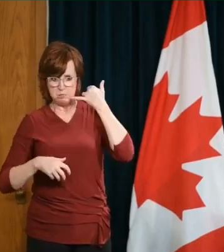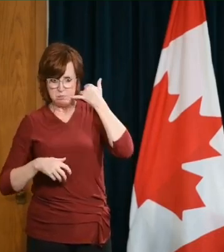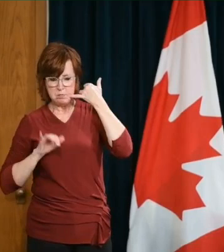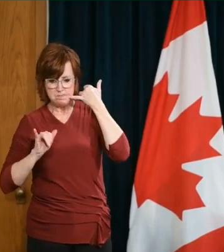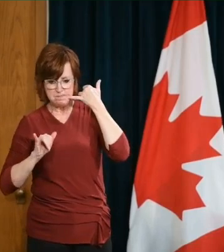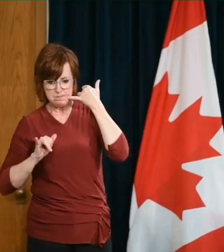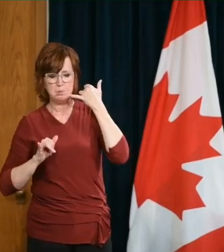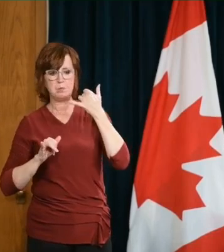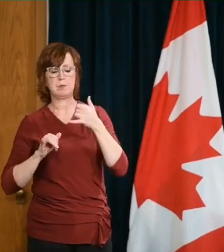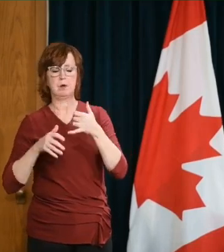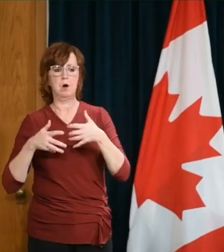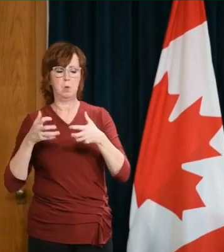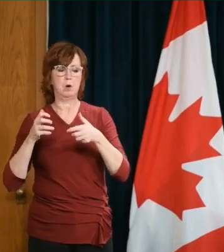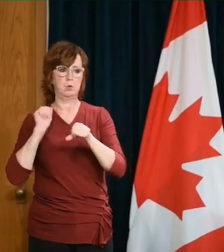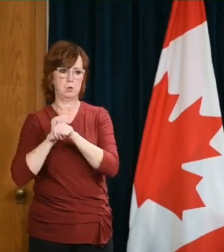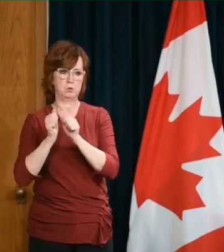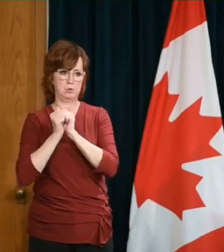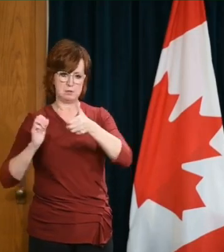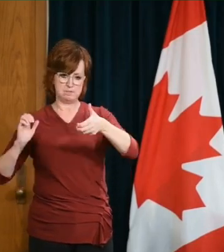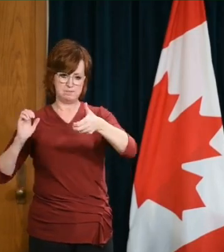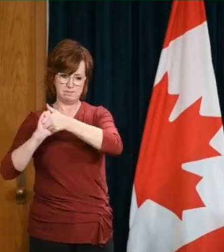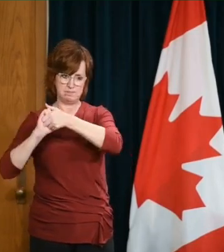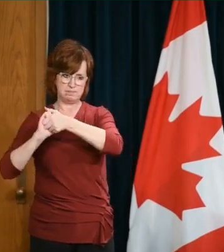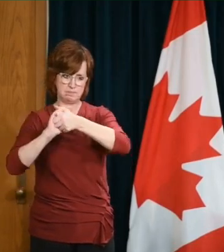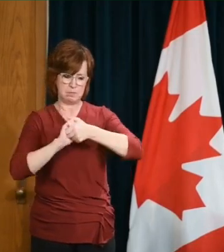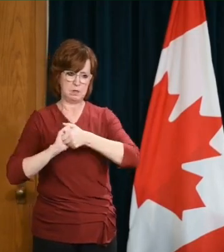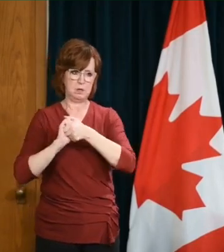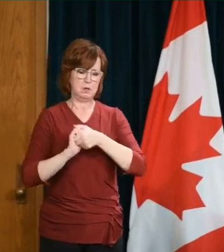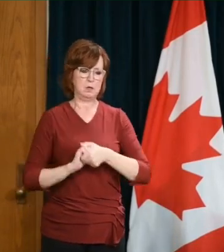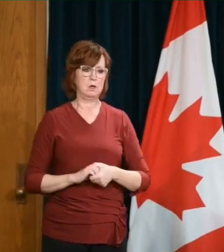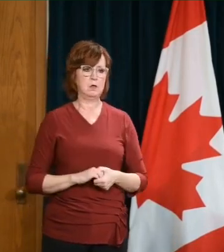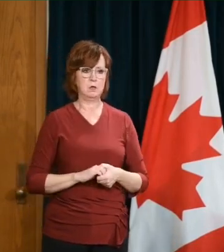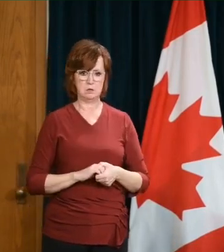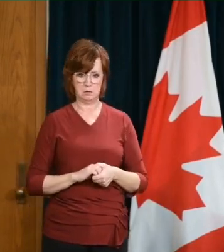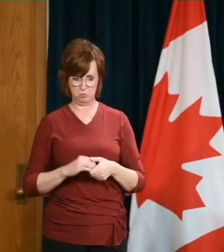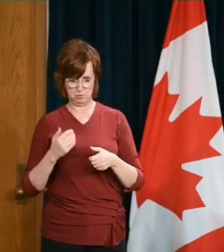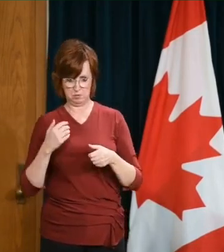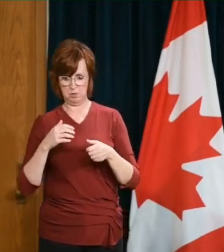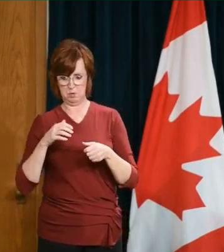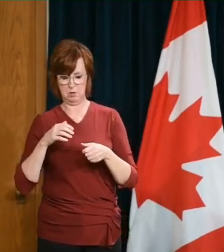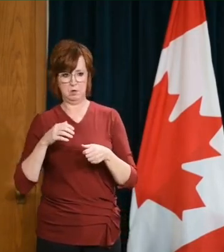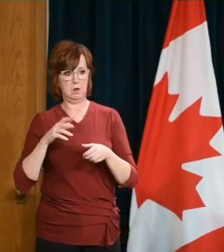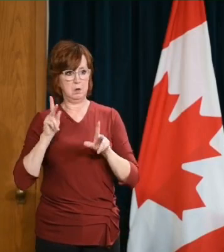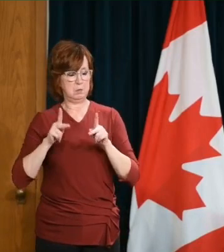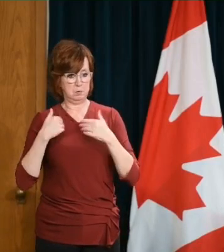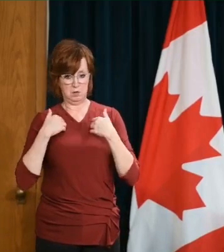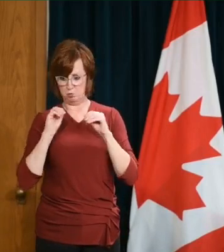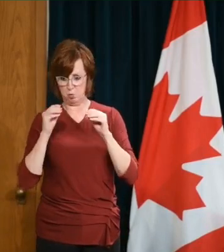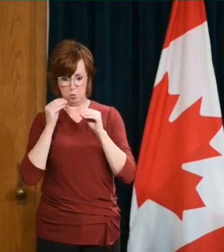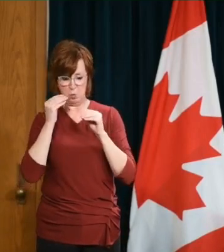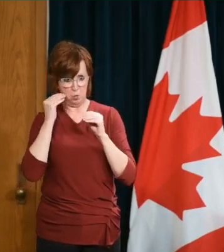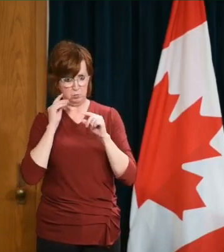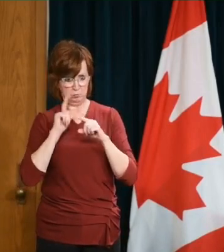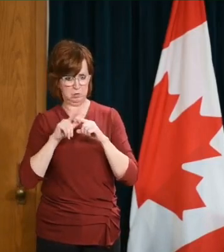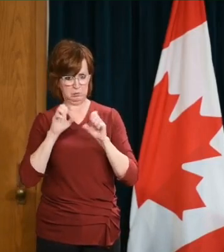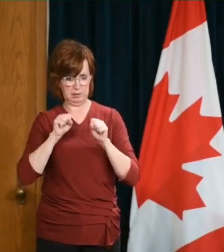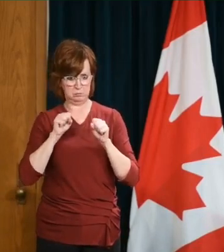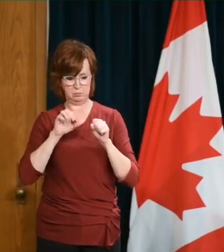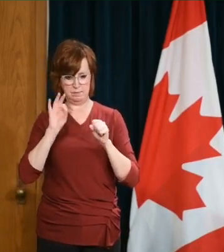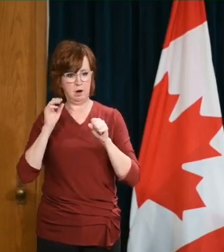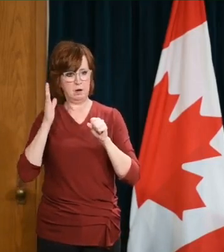work collaboratively together to ensure that we are closing those gaps so that people, A, have a place to stay, understanding that many of our shelters have